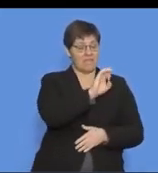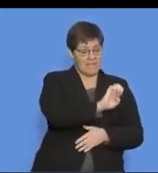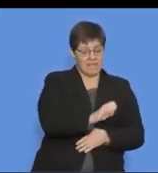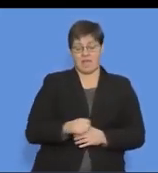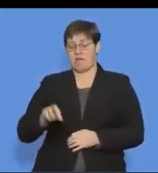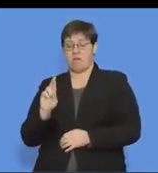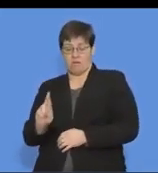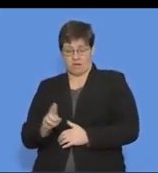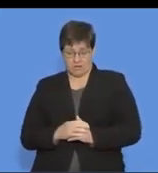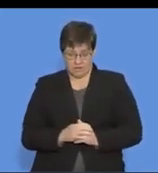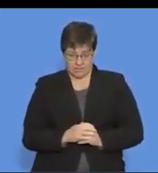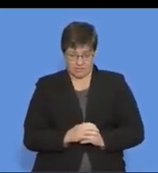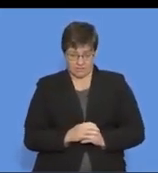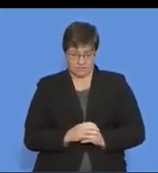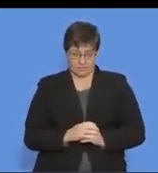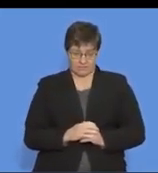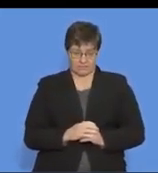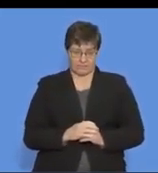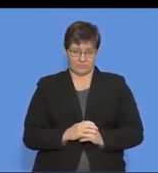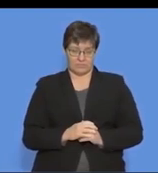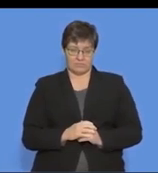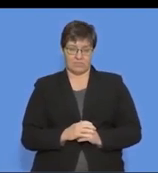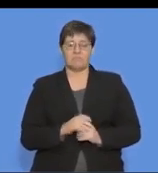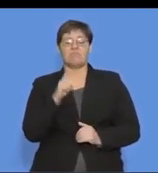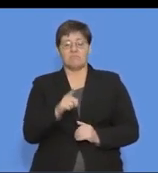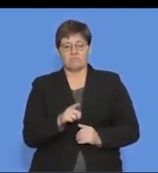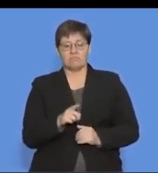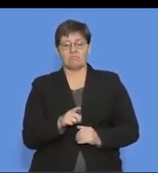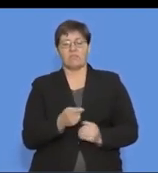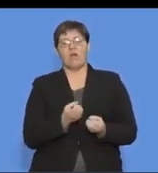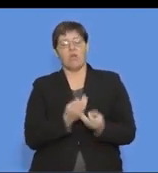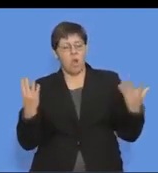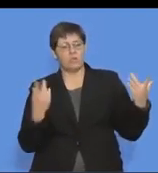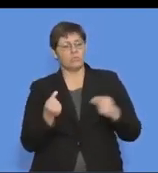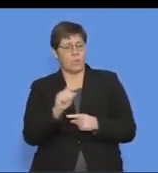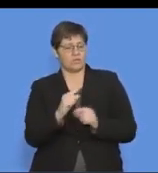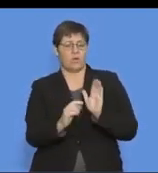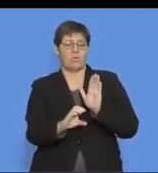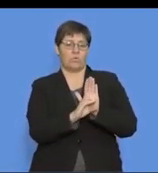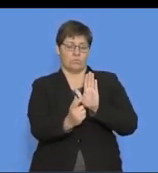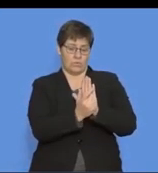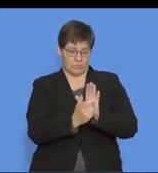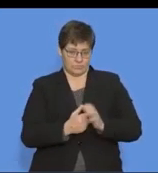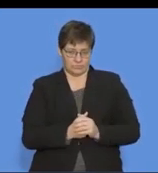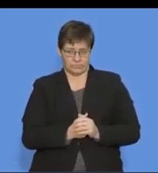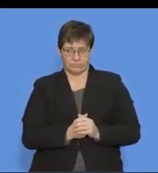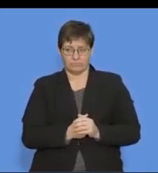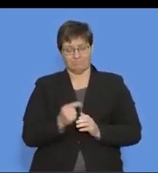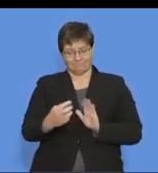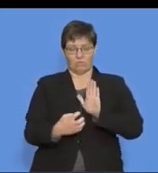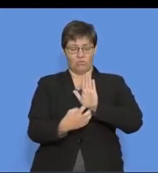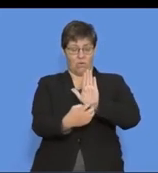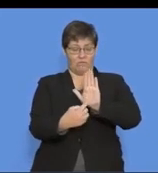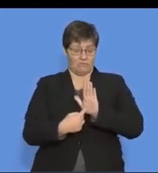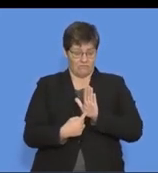force and the distance, right? So this has a lot to do with Coulomb's law, right? Okay, so this is the